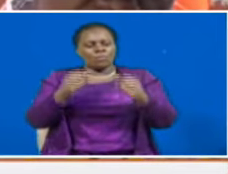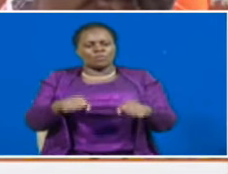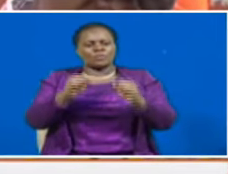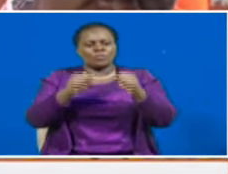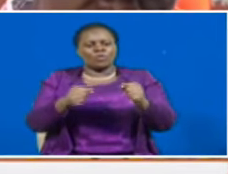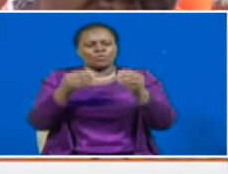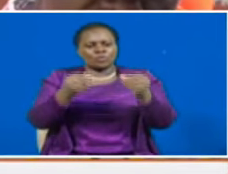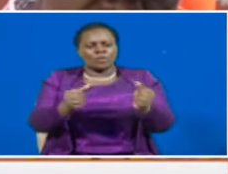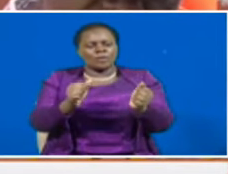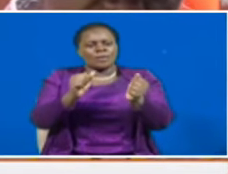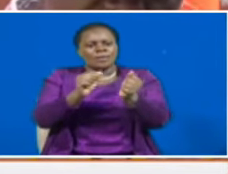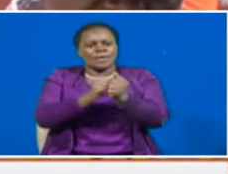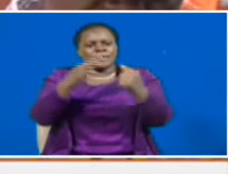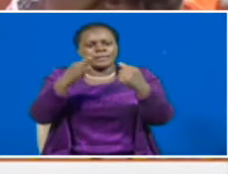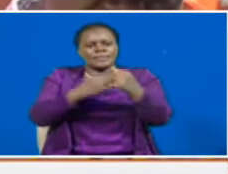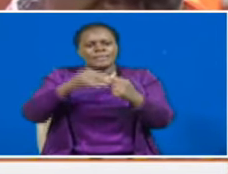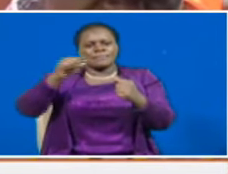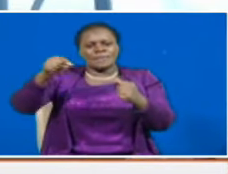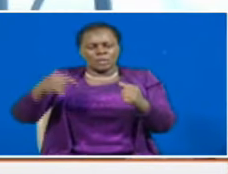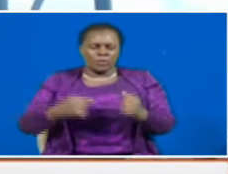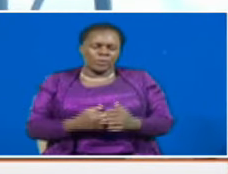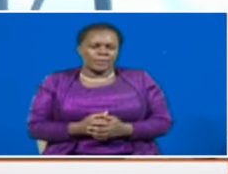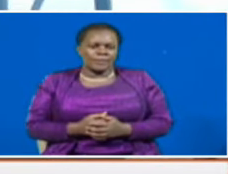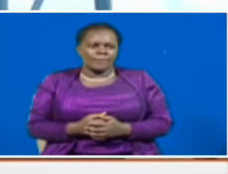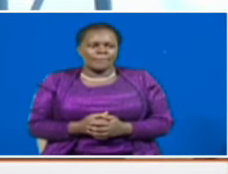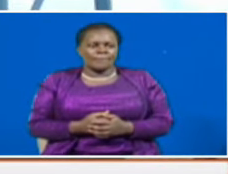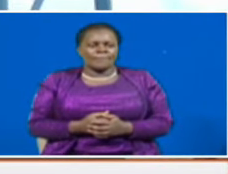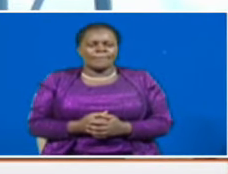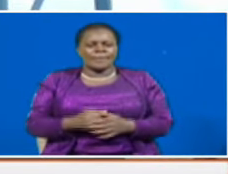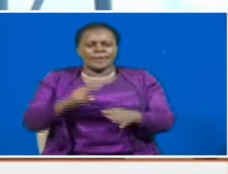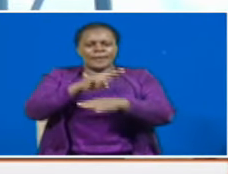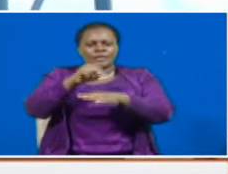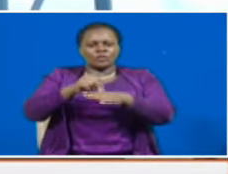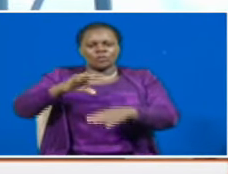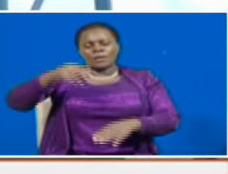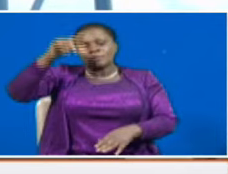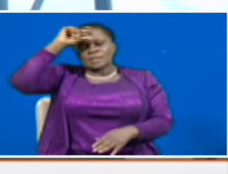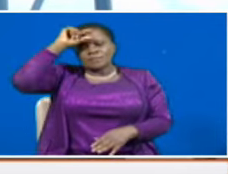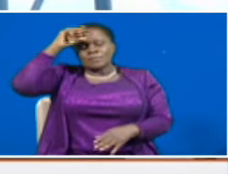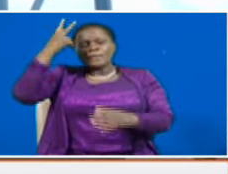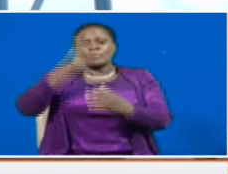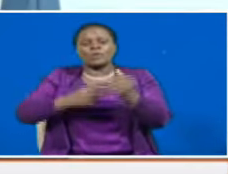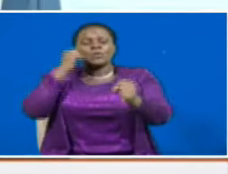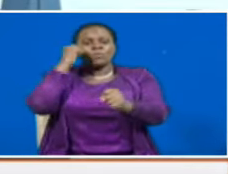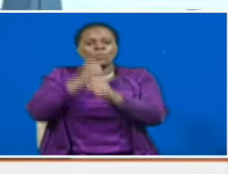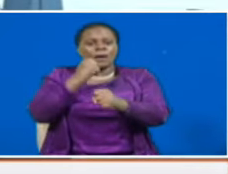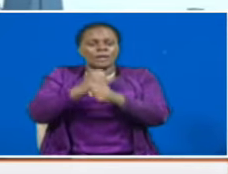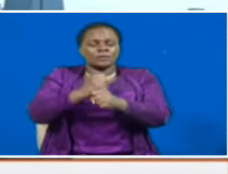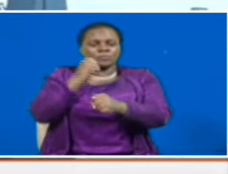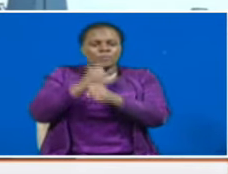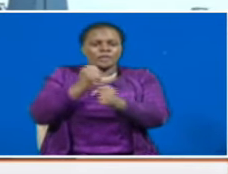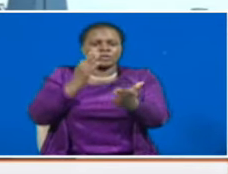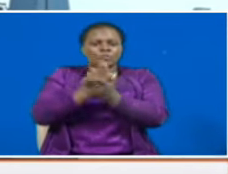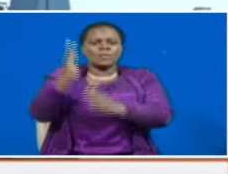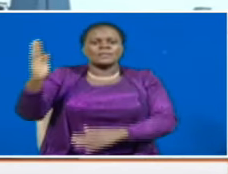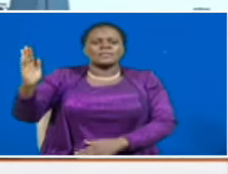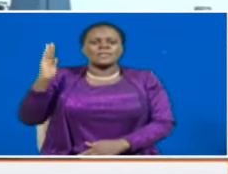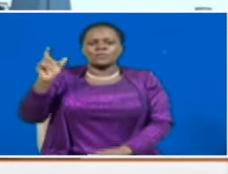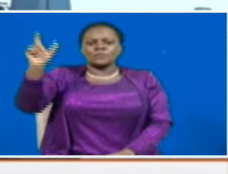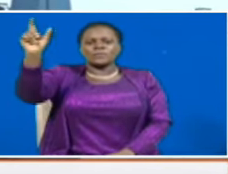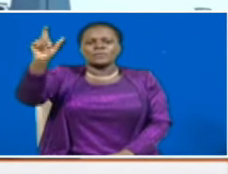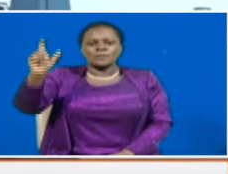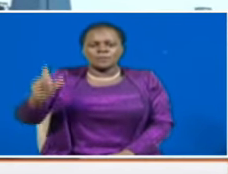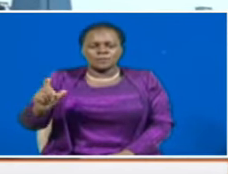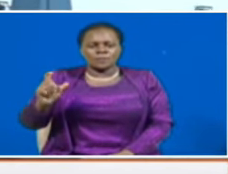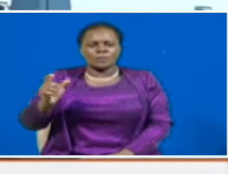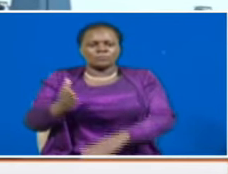handle up to 15 containers across. He says both national and county government are working together to ensure that security in the region